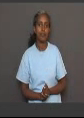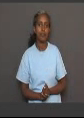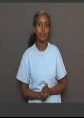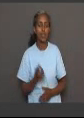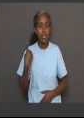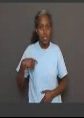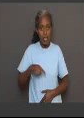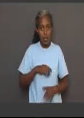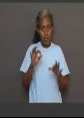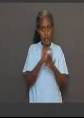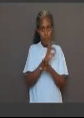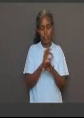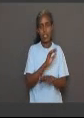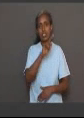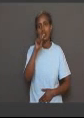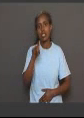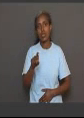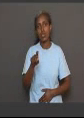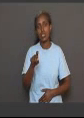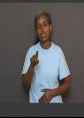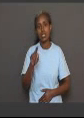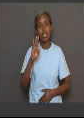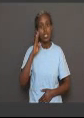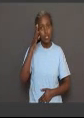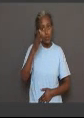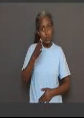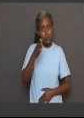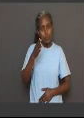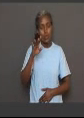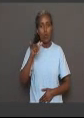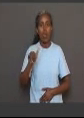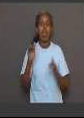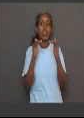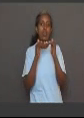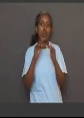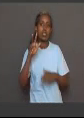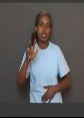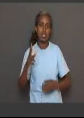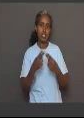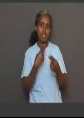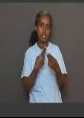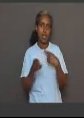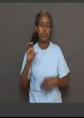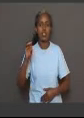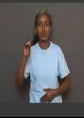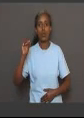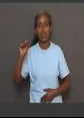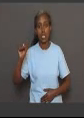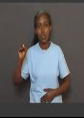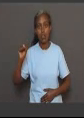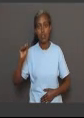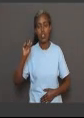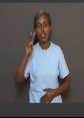Our function equation should be y equals 3 times the